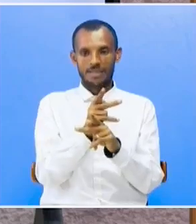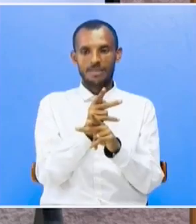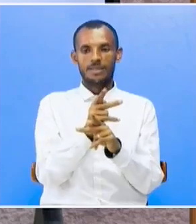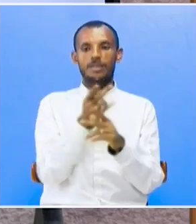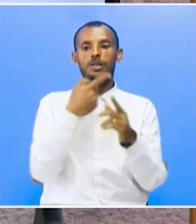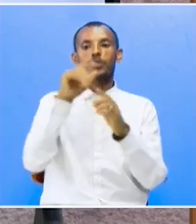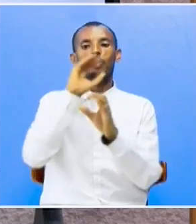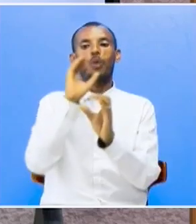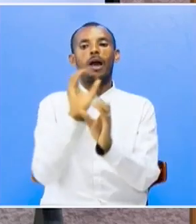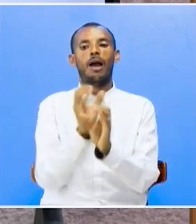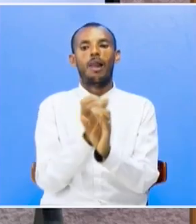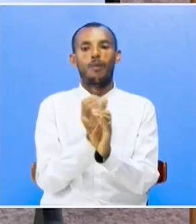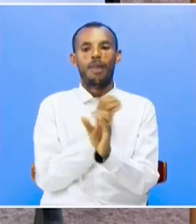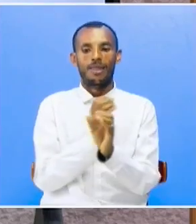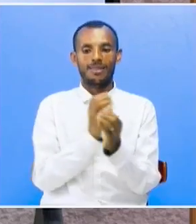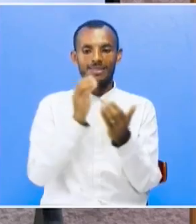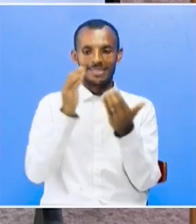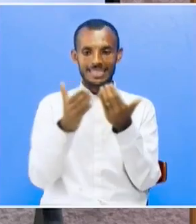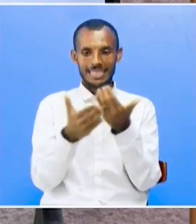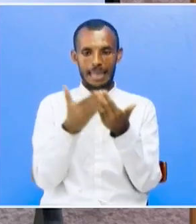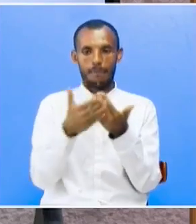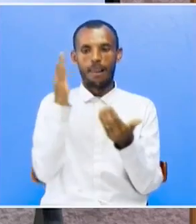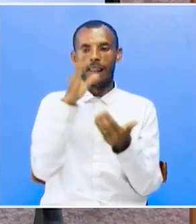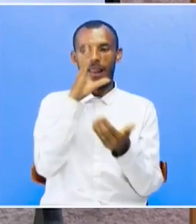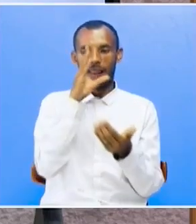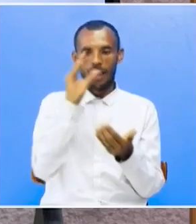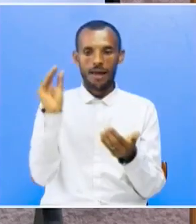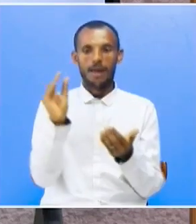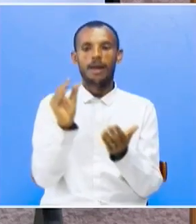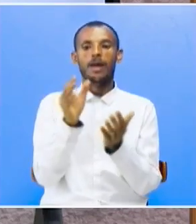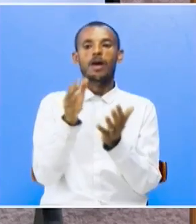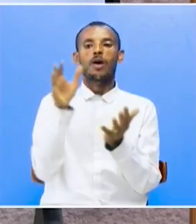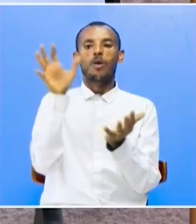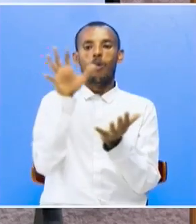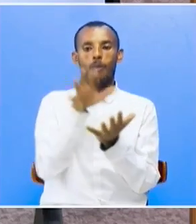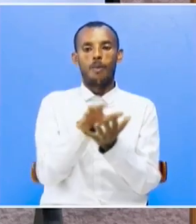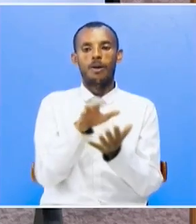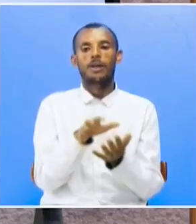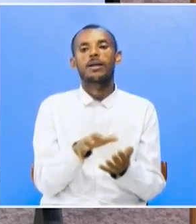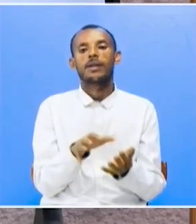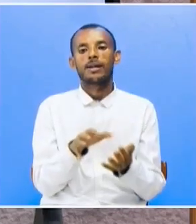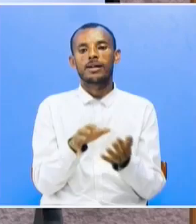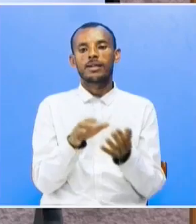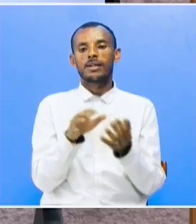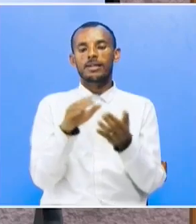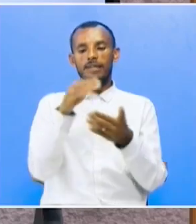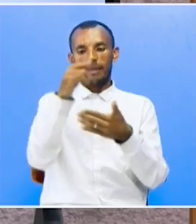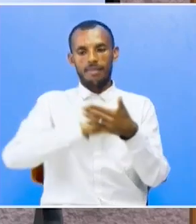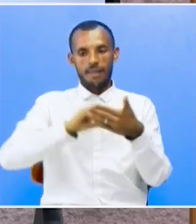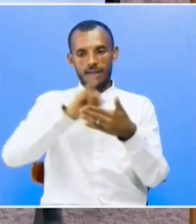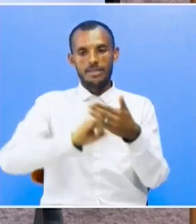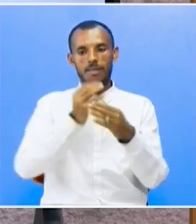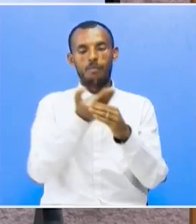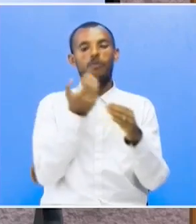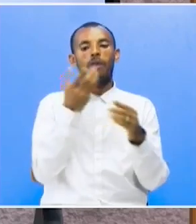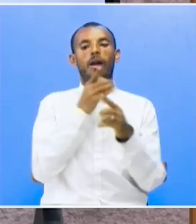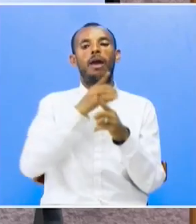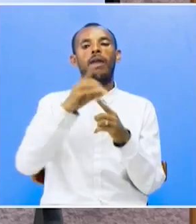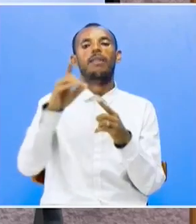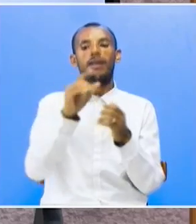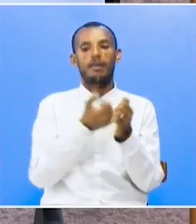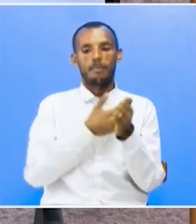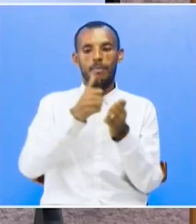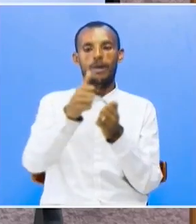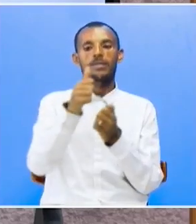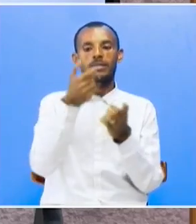to calculate simple and compound interest. So before directly proceeding